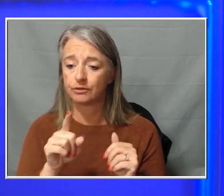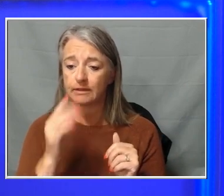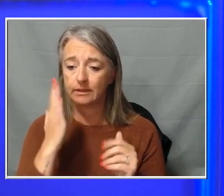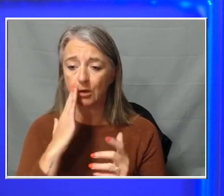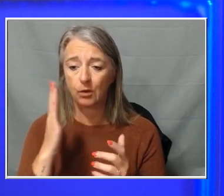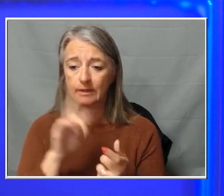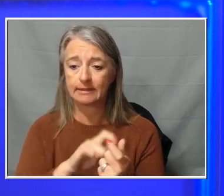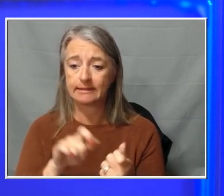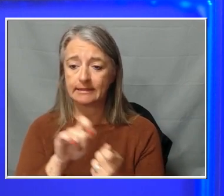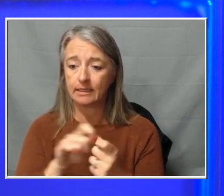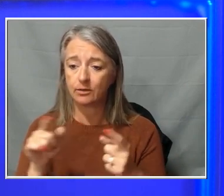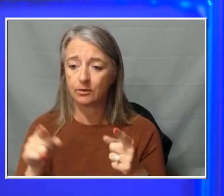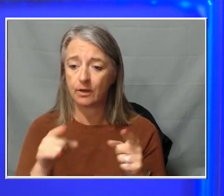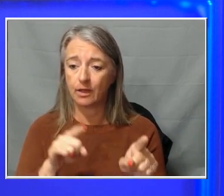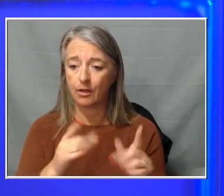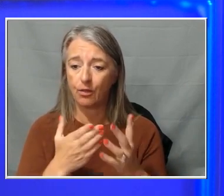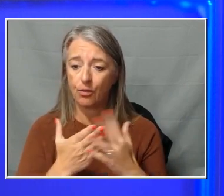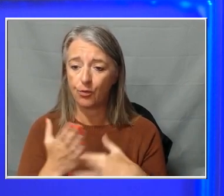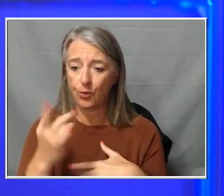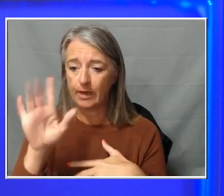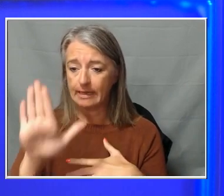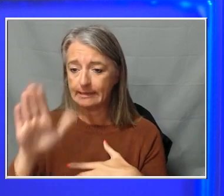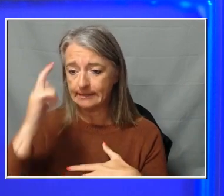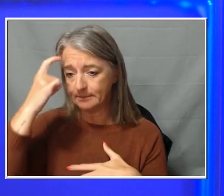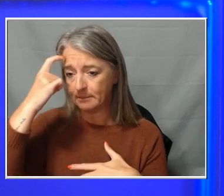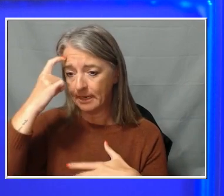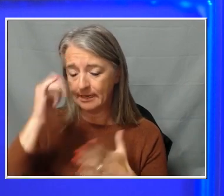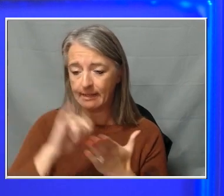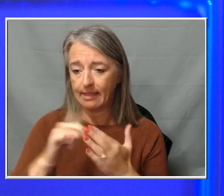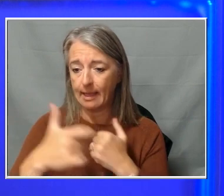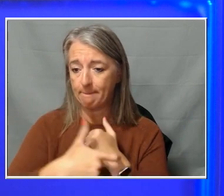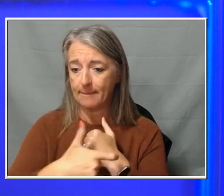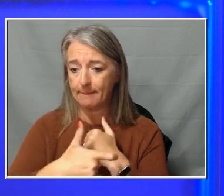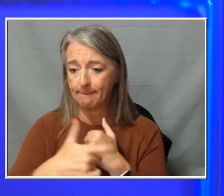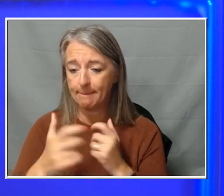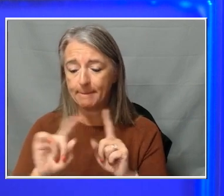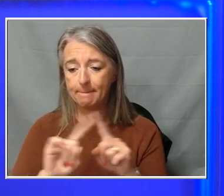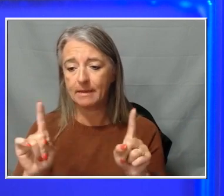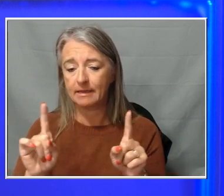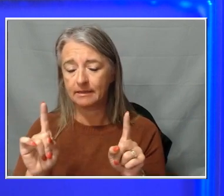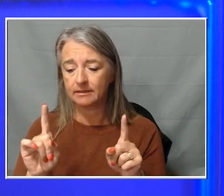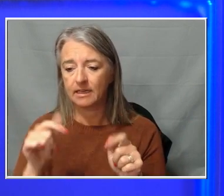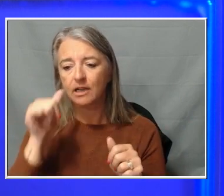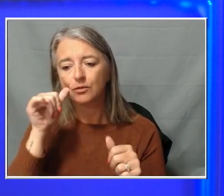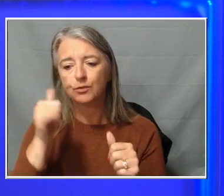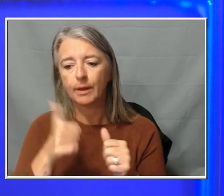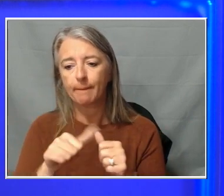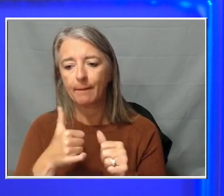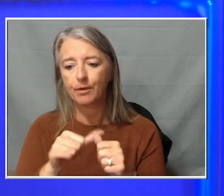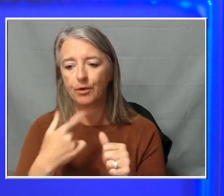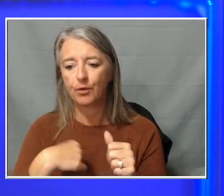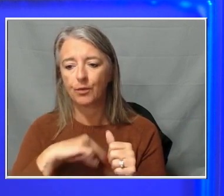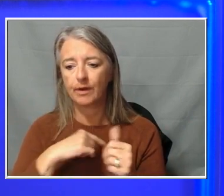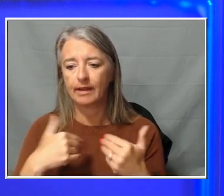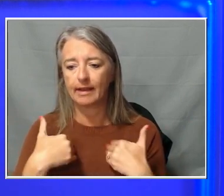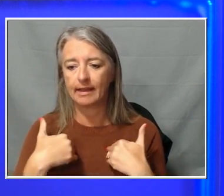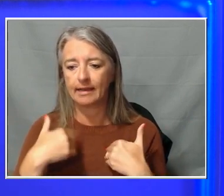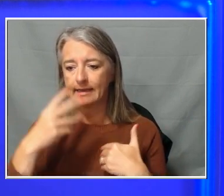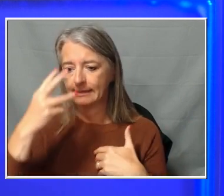what was going through his mind at that moment, but I remember we had a